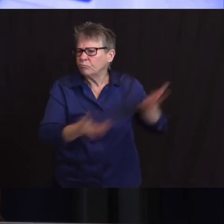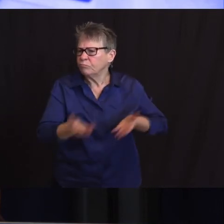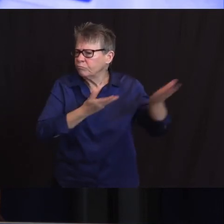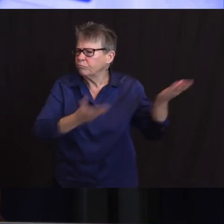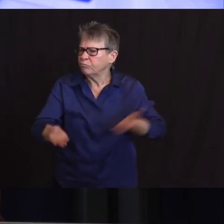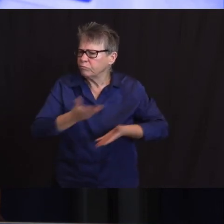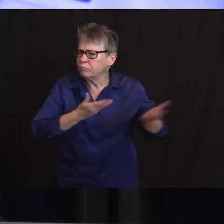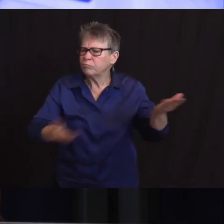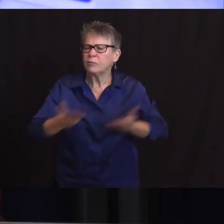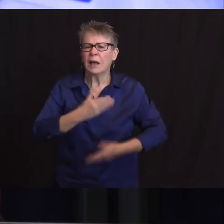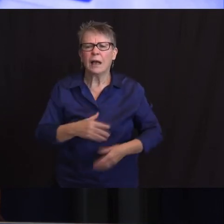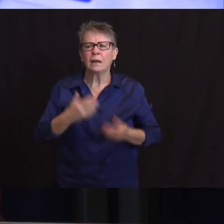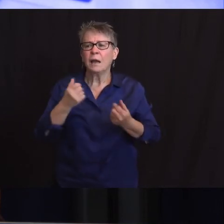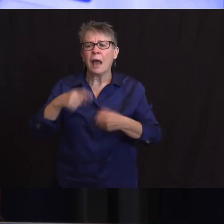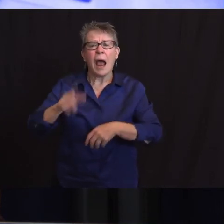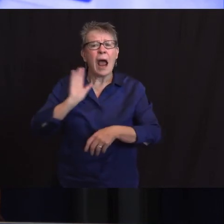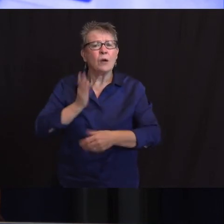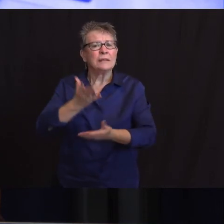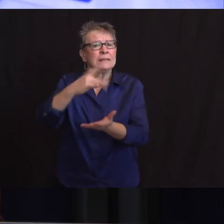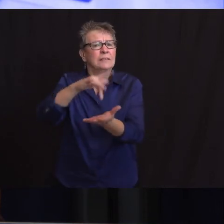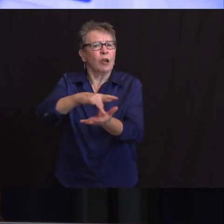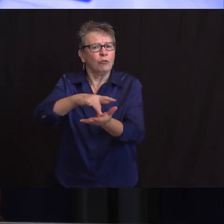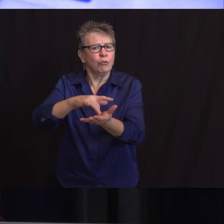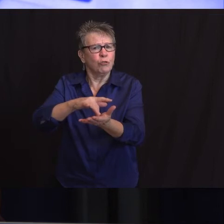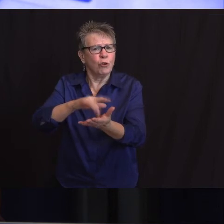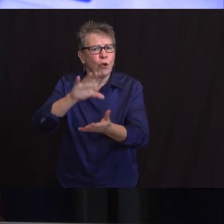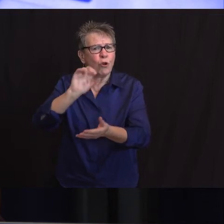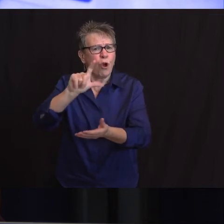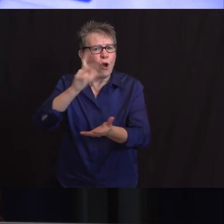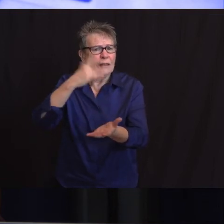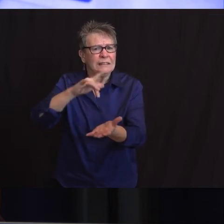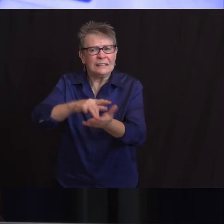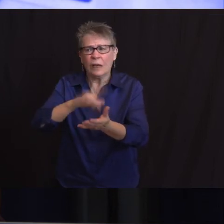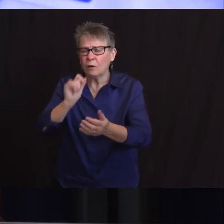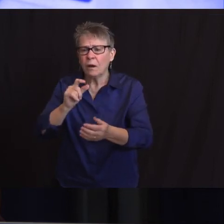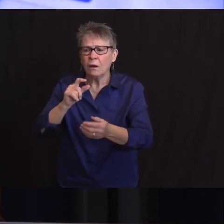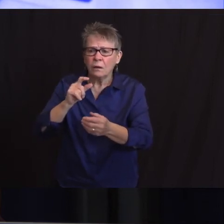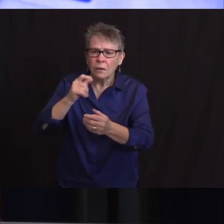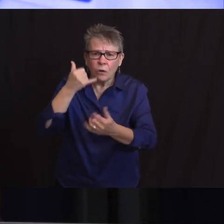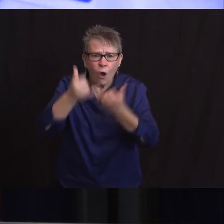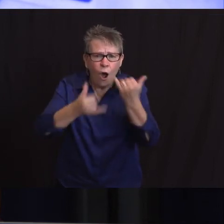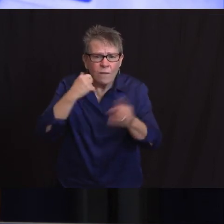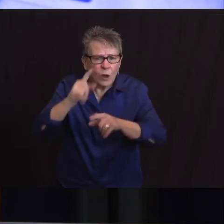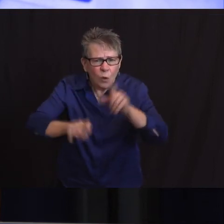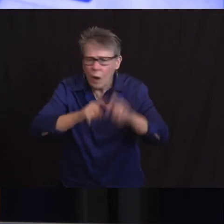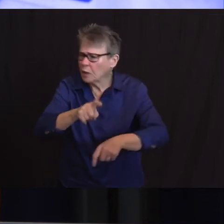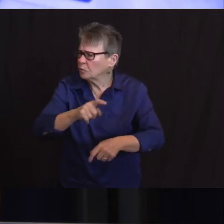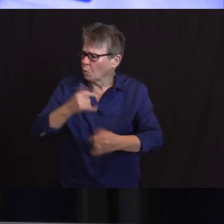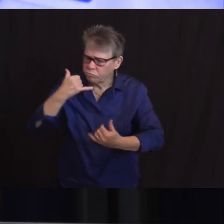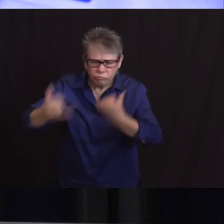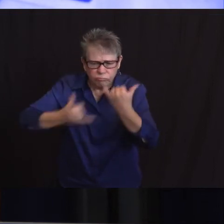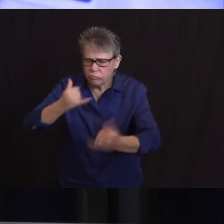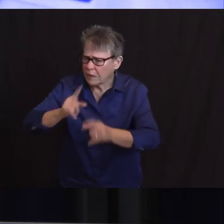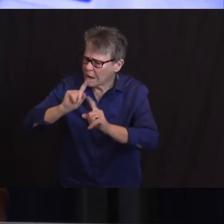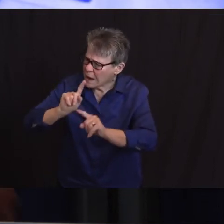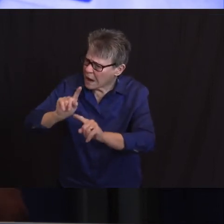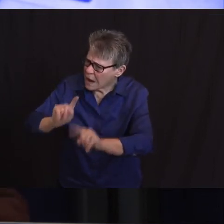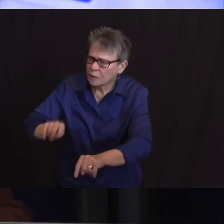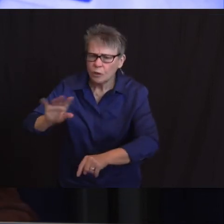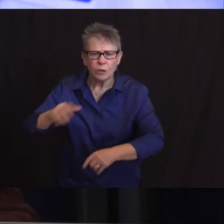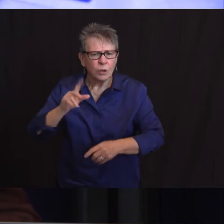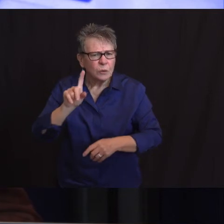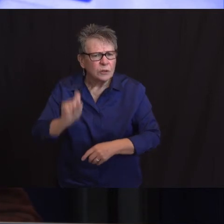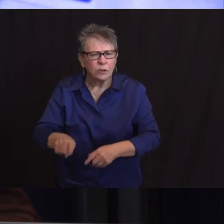register, and schedule appointments for those who are eligible. Since live agents have been available, they